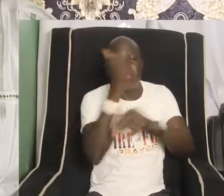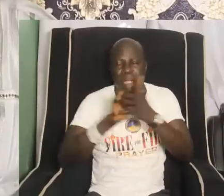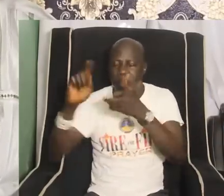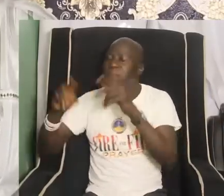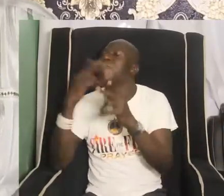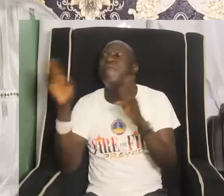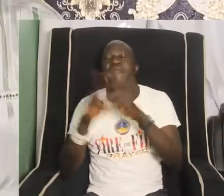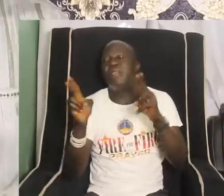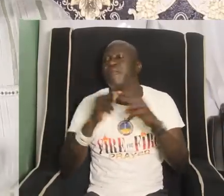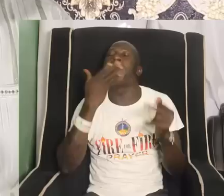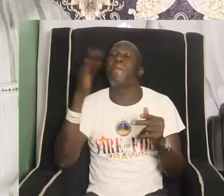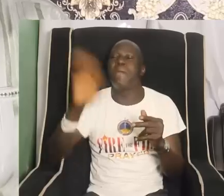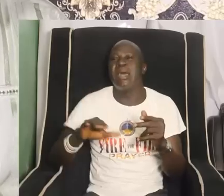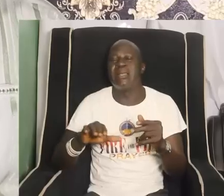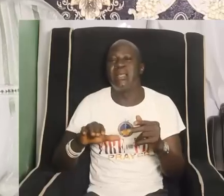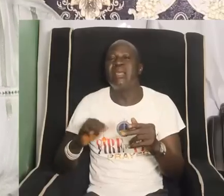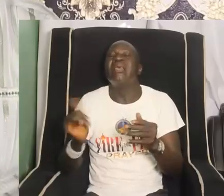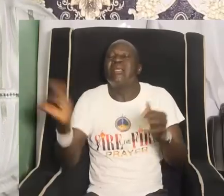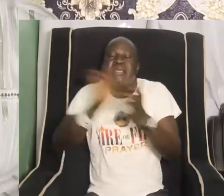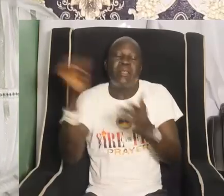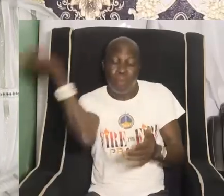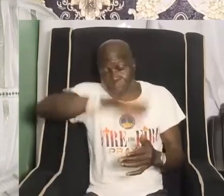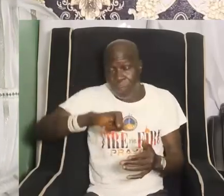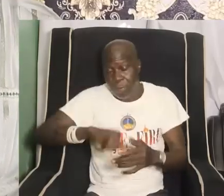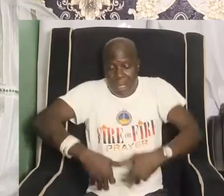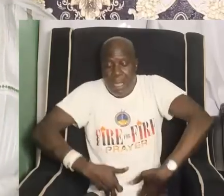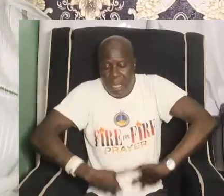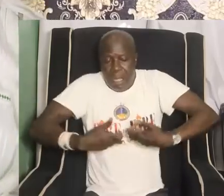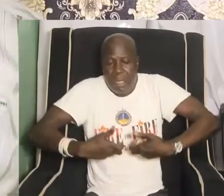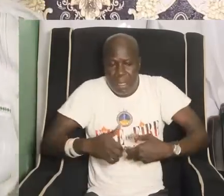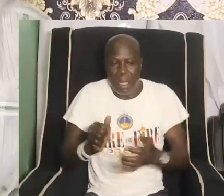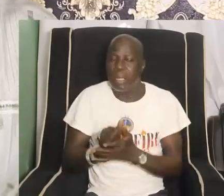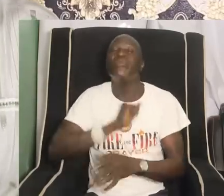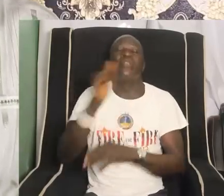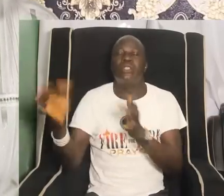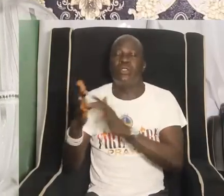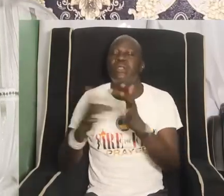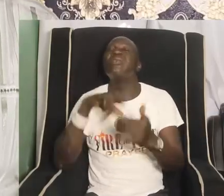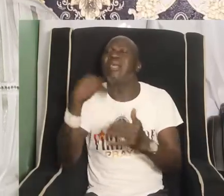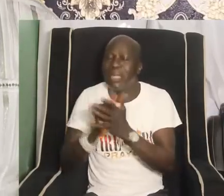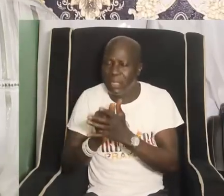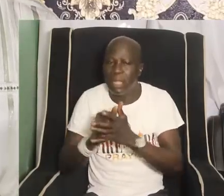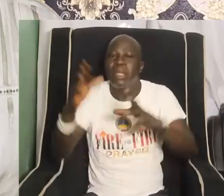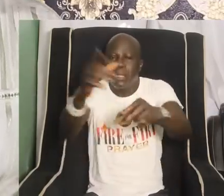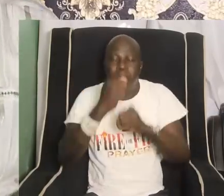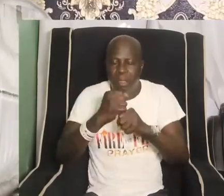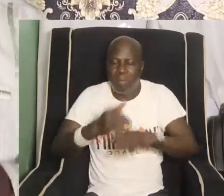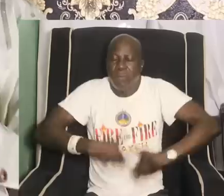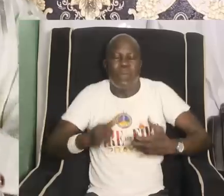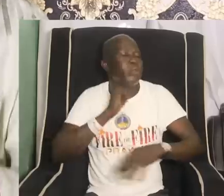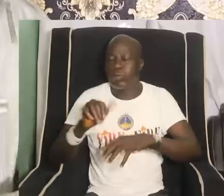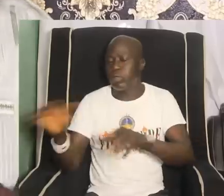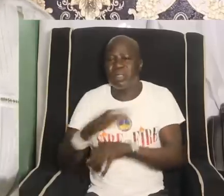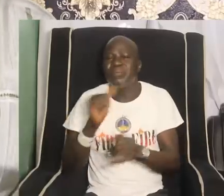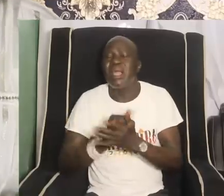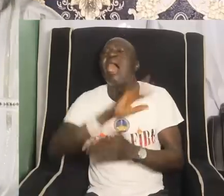that is very bad. Bíbẹ̀ ni pé ìbínú aṣiwèrè. The Bible says fool's anger. Jésù gbé ní bínú mọ́ ṣe ṣe. Even Jesus said get anger but not but coming sin. But